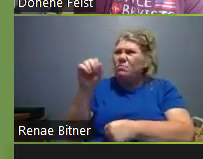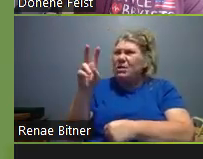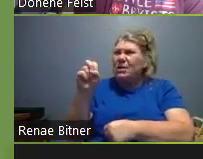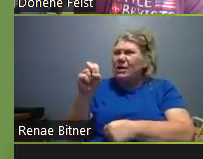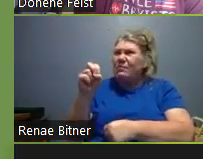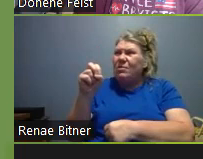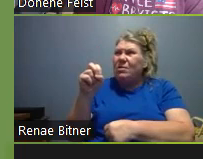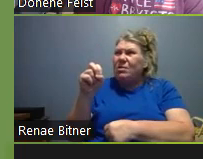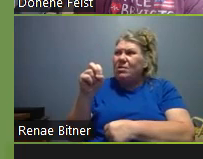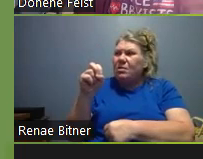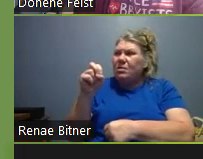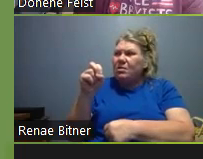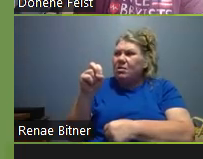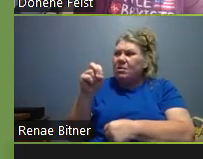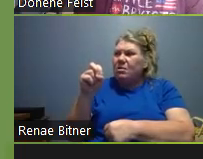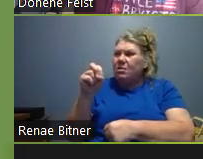had